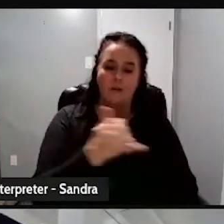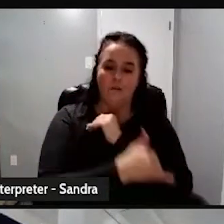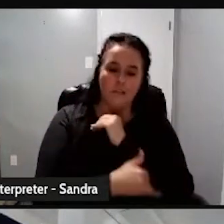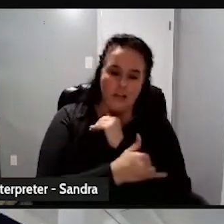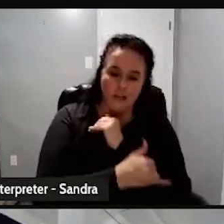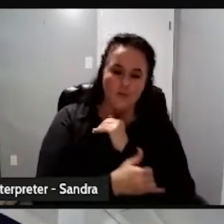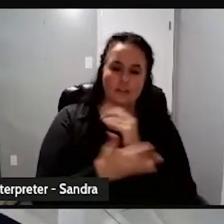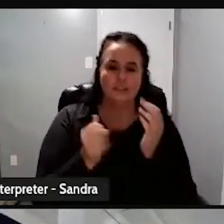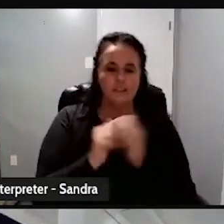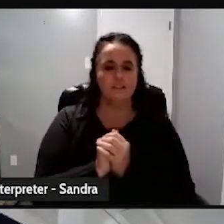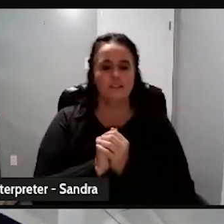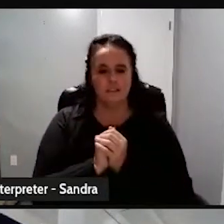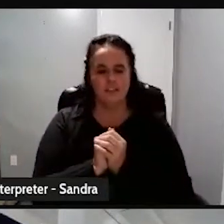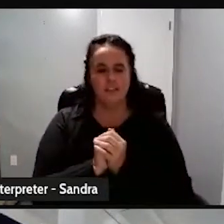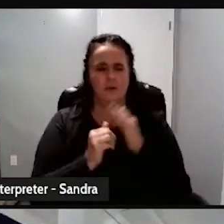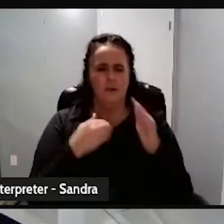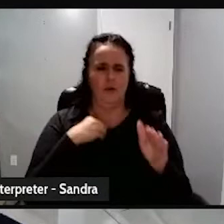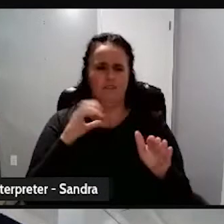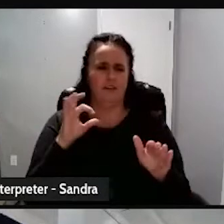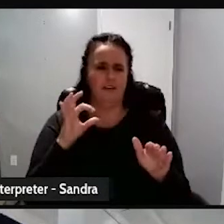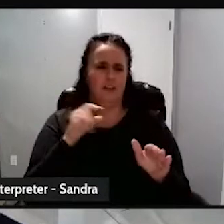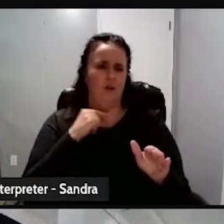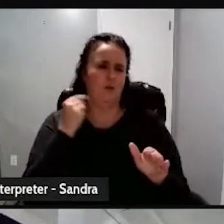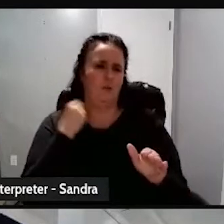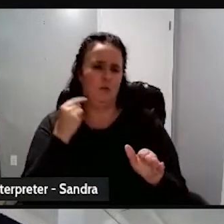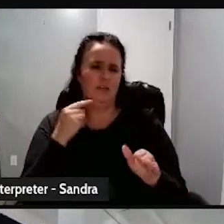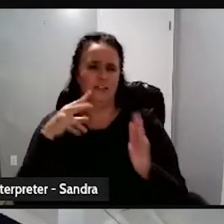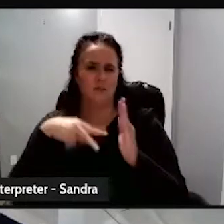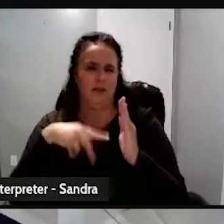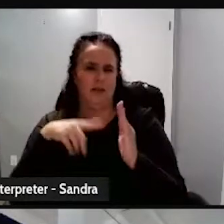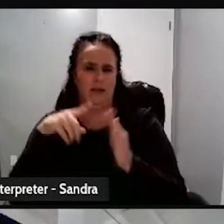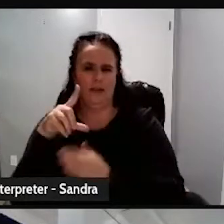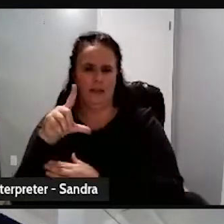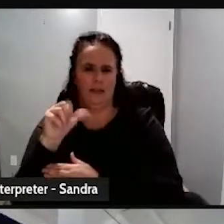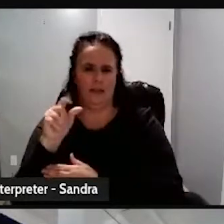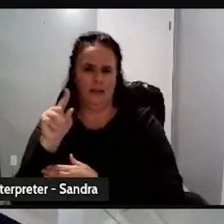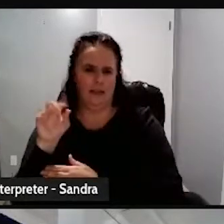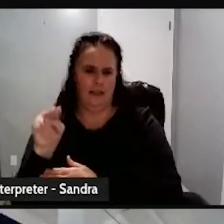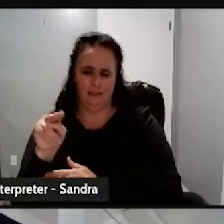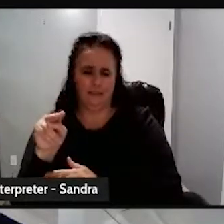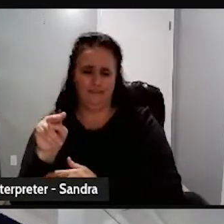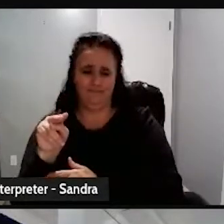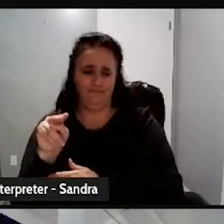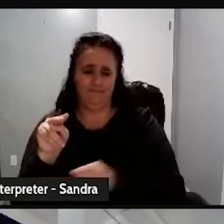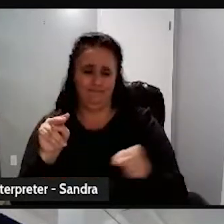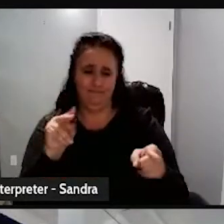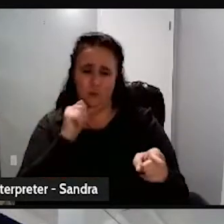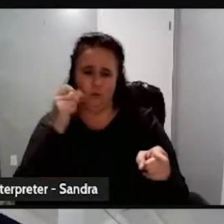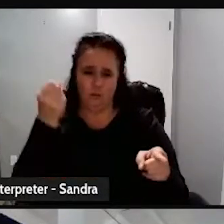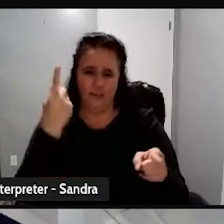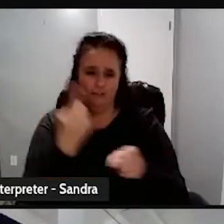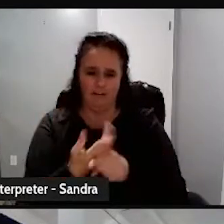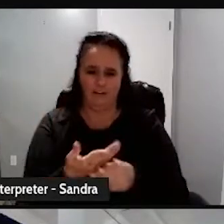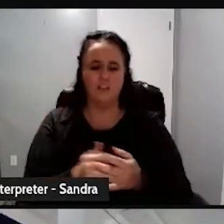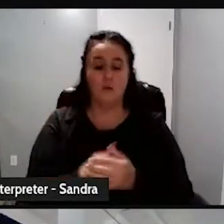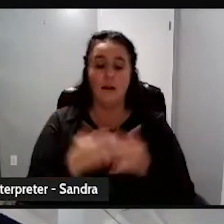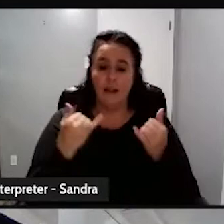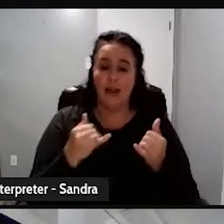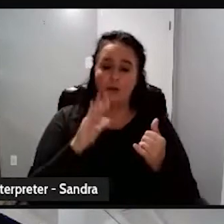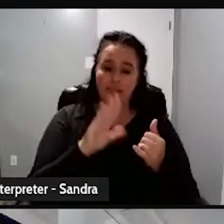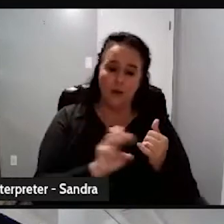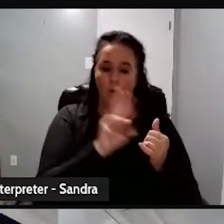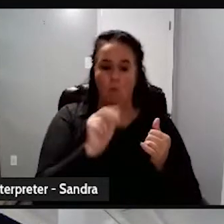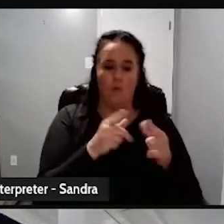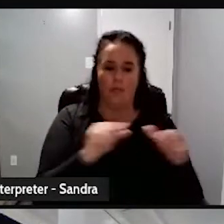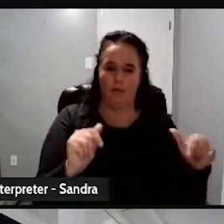reading something Latin to you that you didn't understand. So the technology of words themselves and being able to put a word